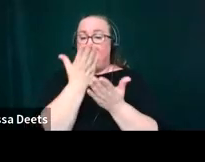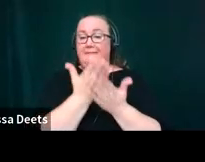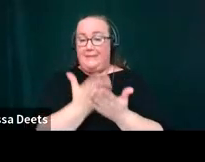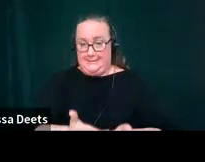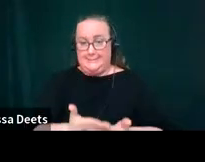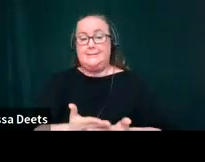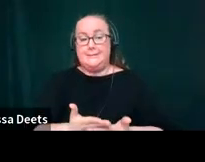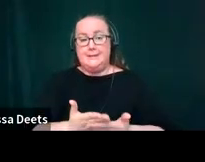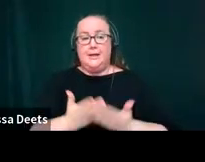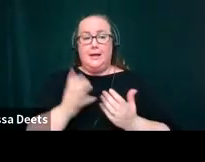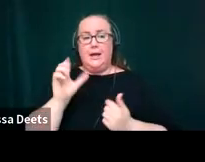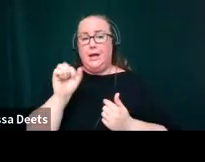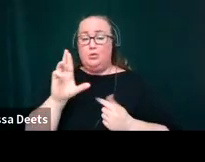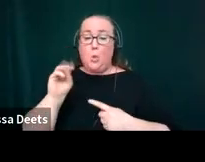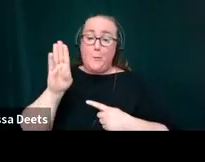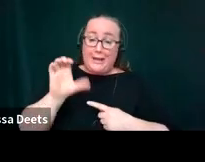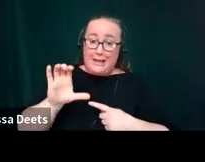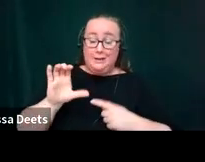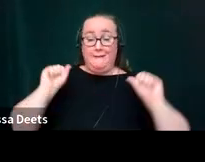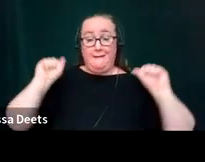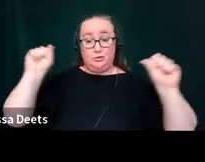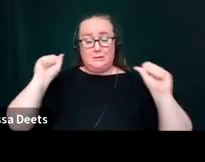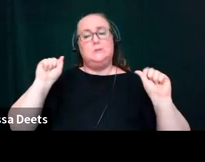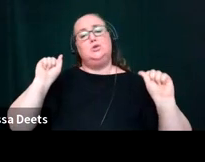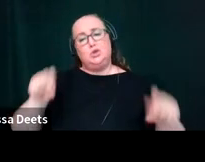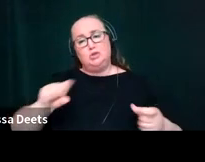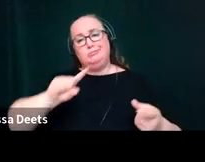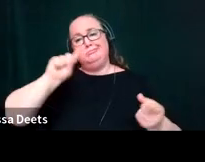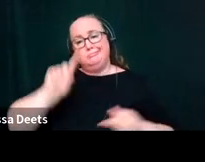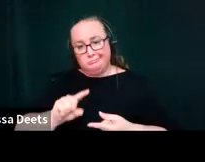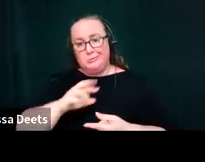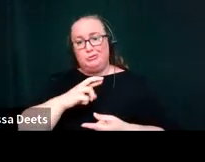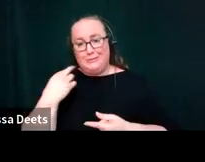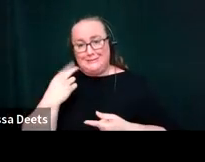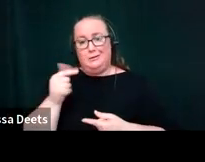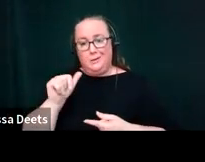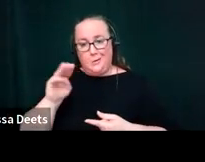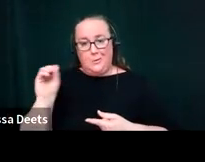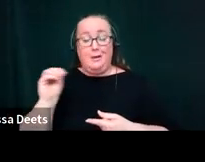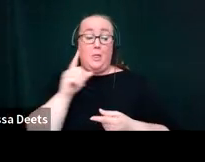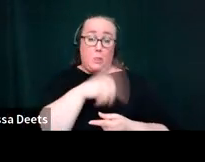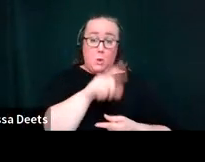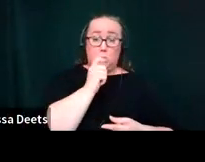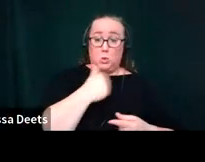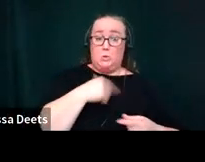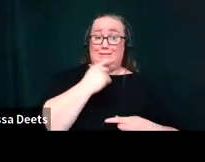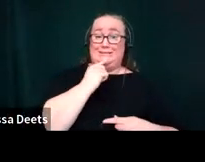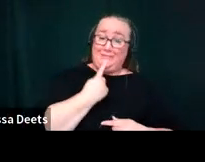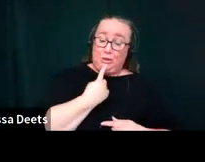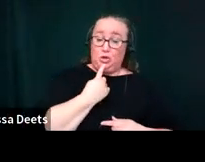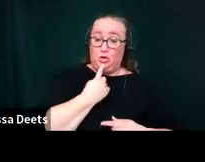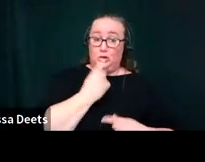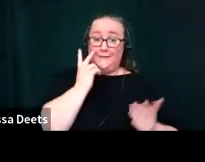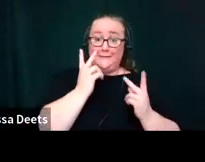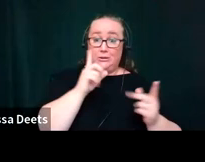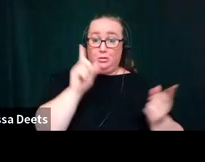aerobic exercise may decrease the risk of vision loss from glaucoma, and that glaucoma patients with severe vision loss are actually less likely